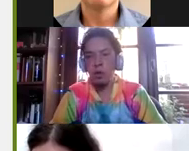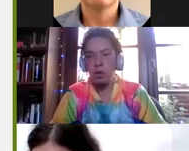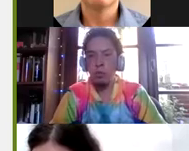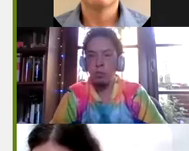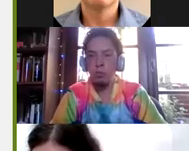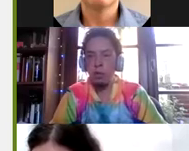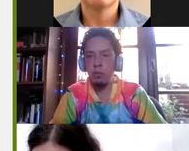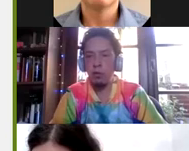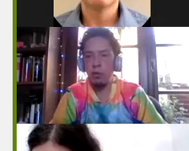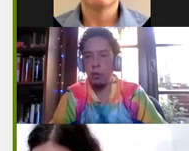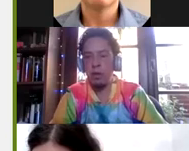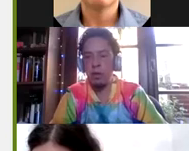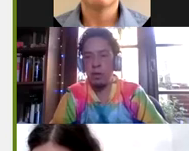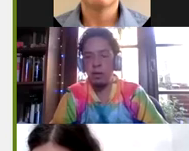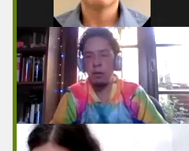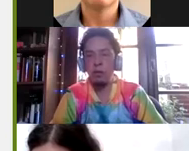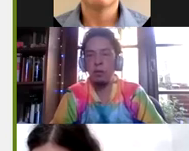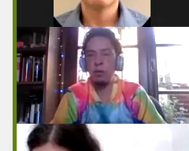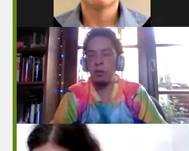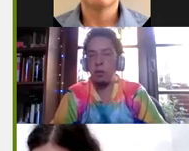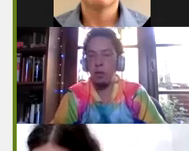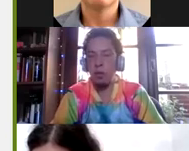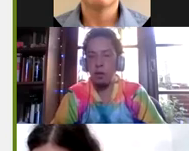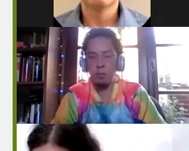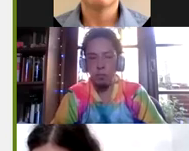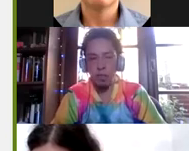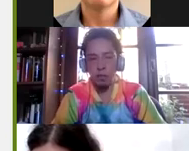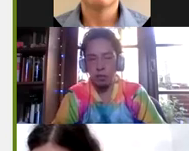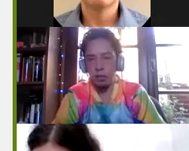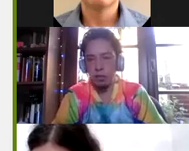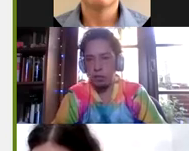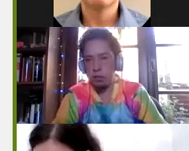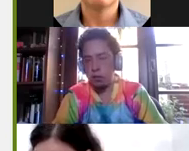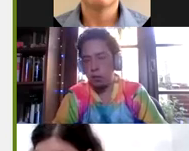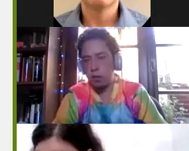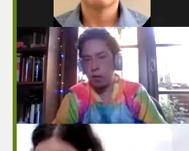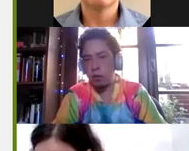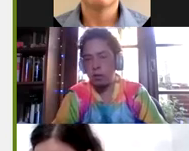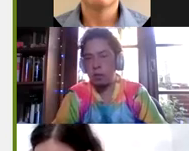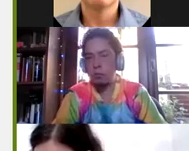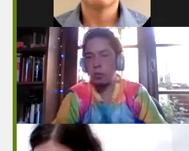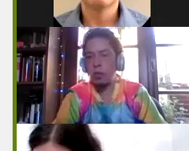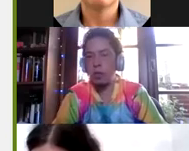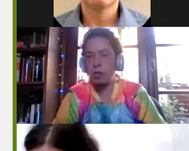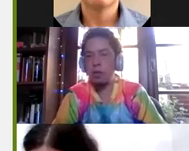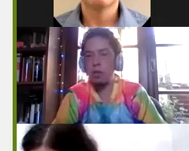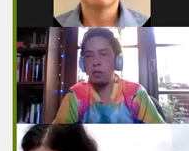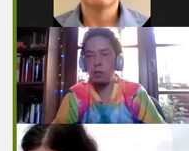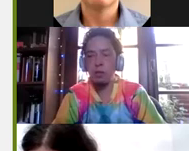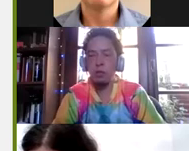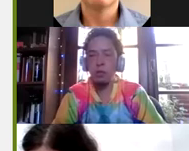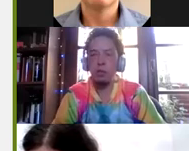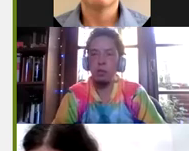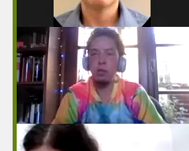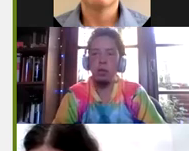of other won battles in terms of equal rights, for example, equal marriage,